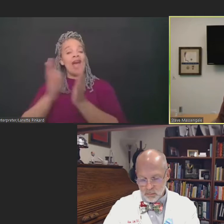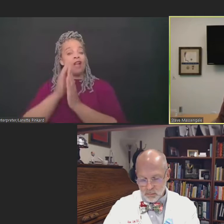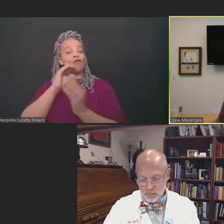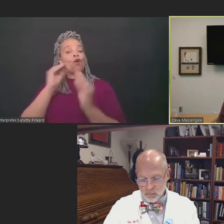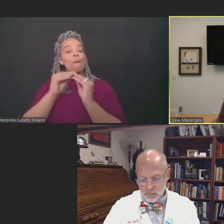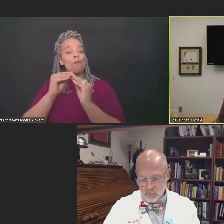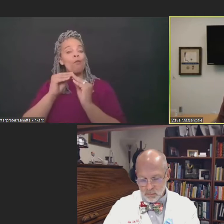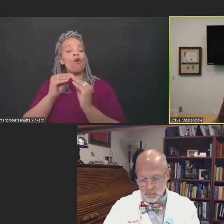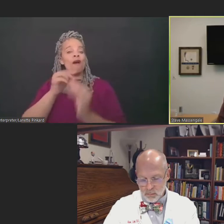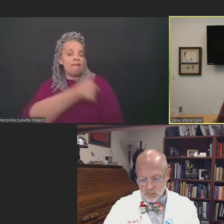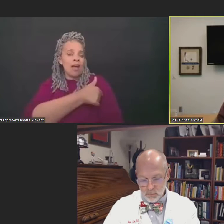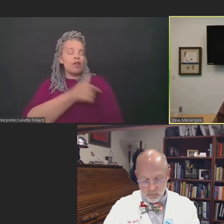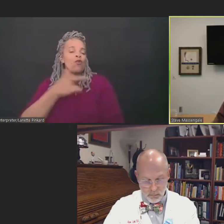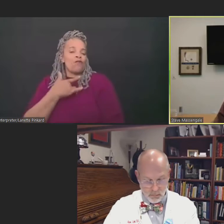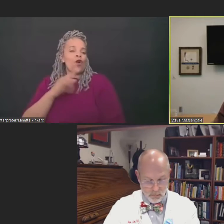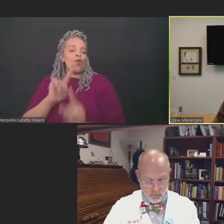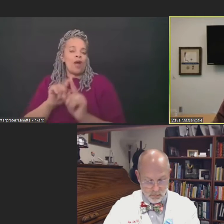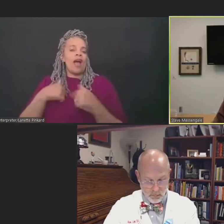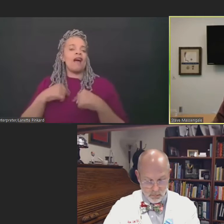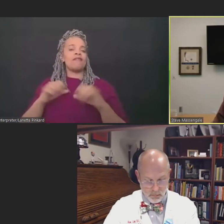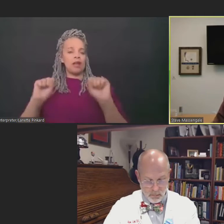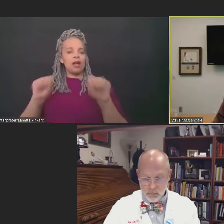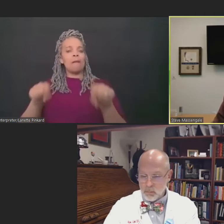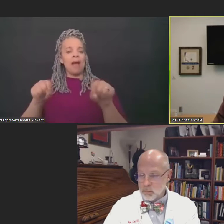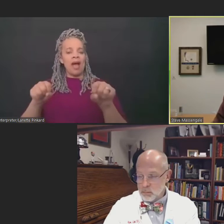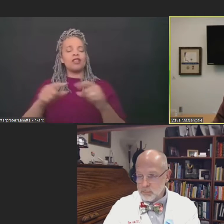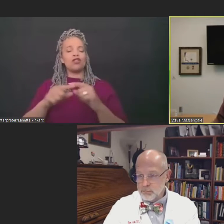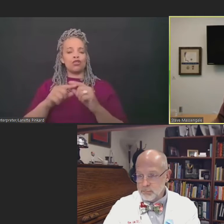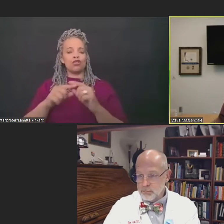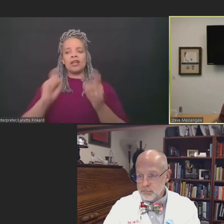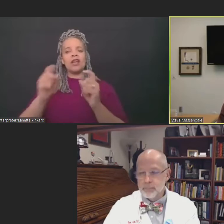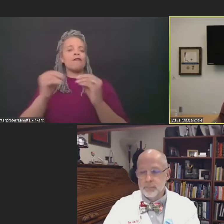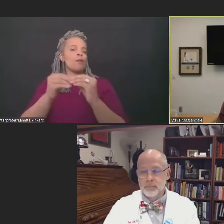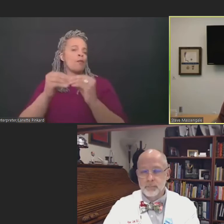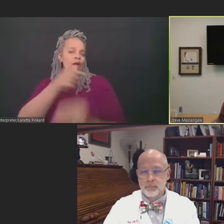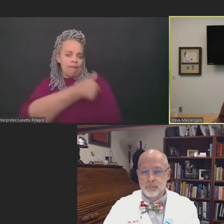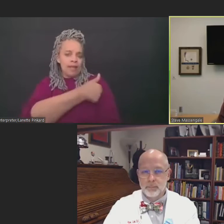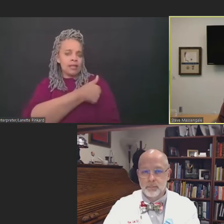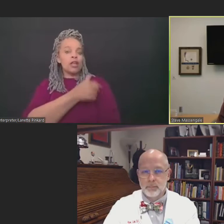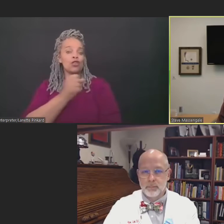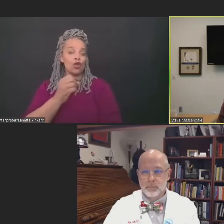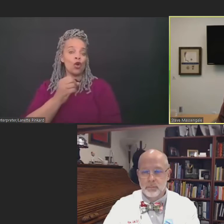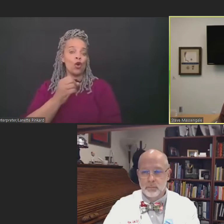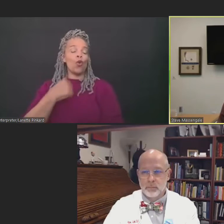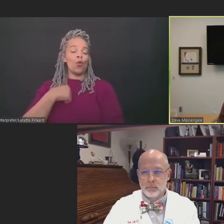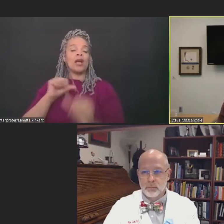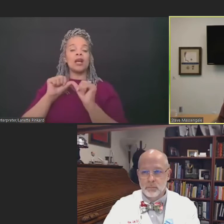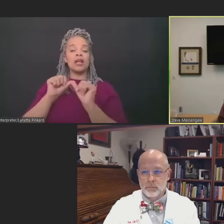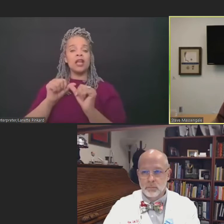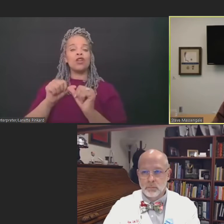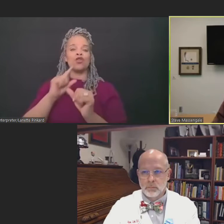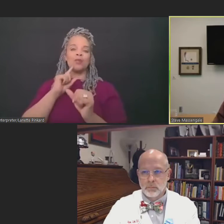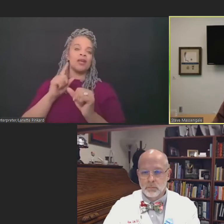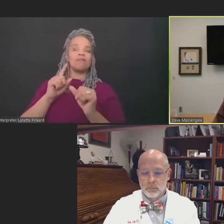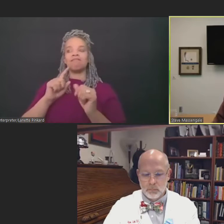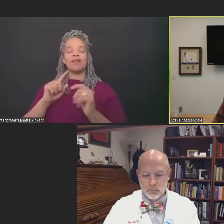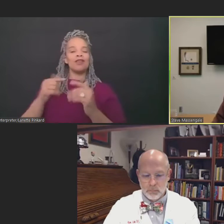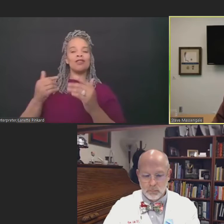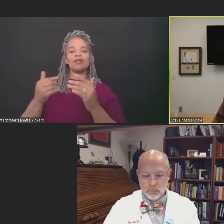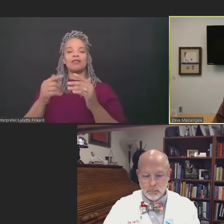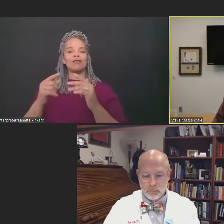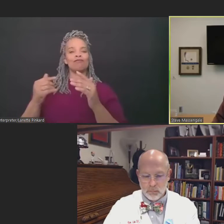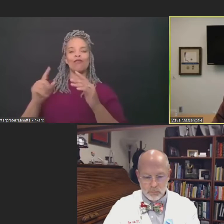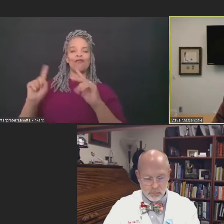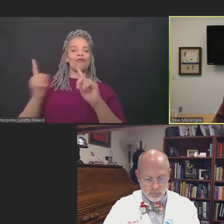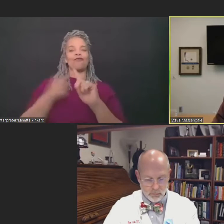feel like we have the capacity to administer more vaccines. So we continue to be the squeaky wheel, but we are